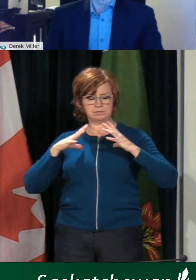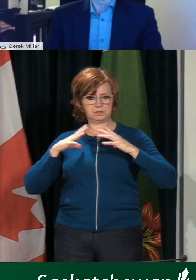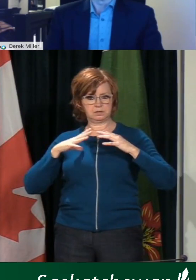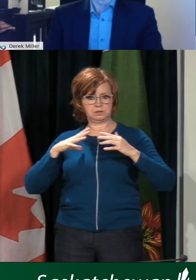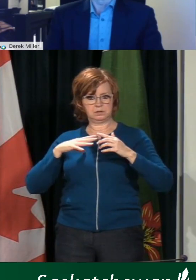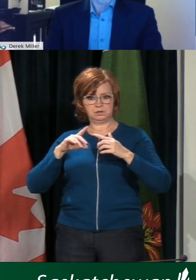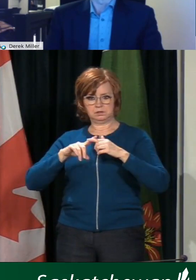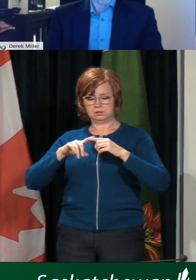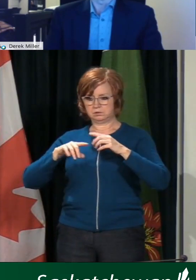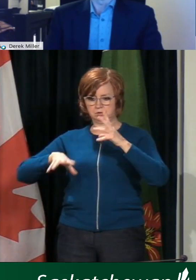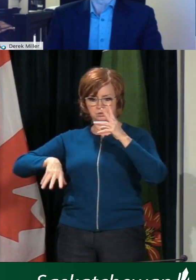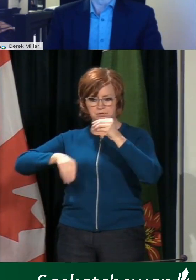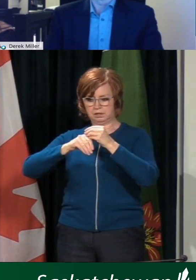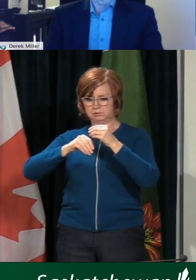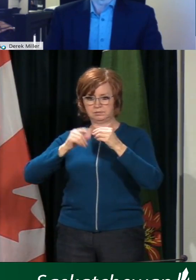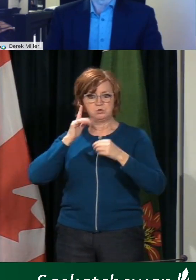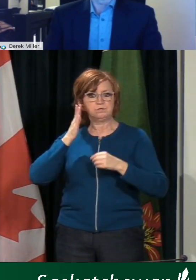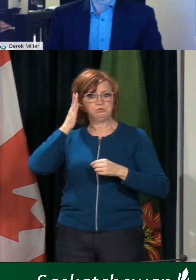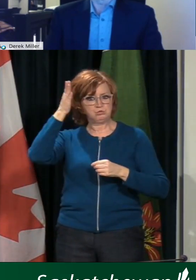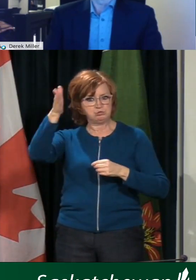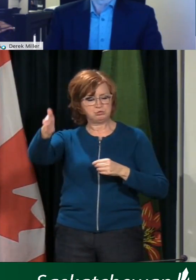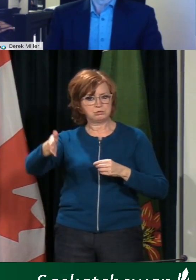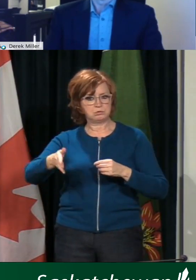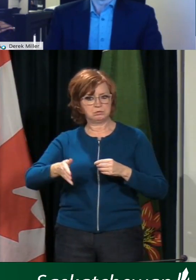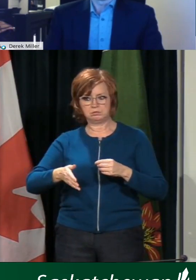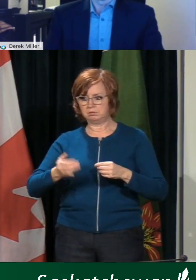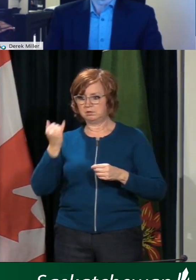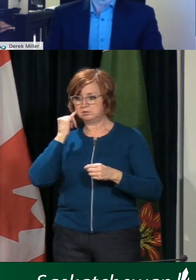is a principal element of this plan.